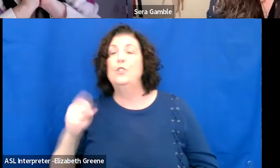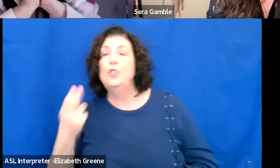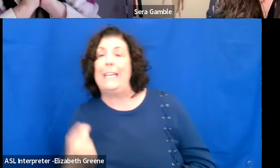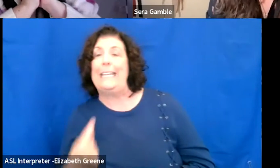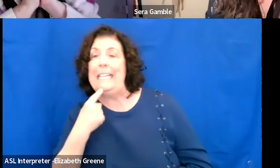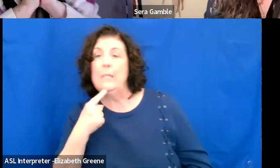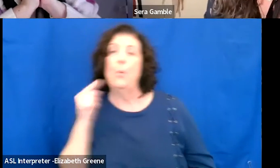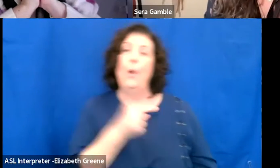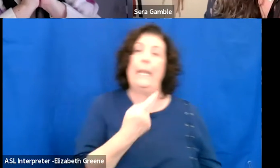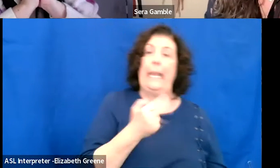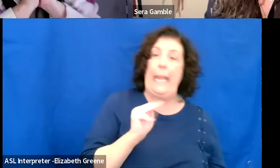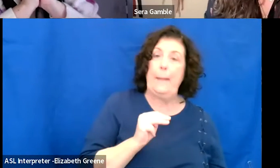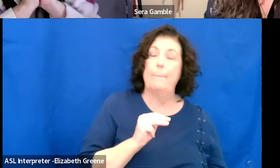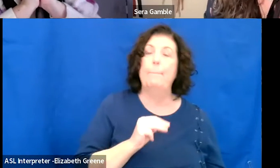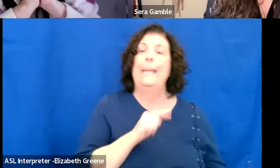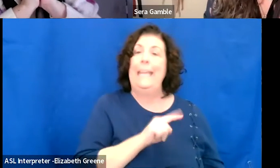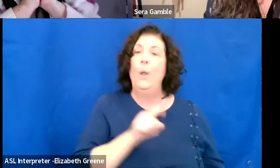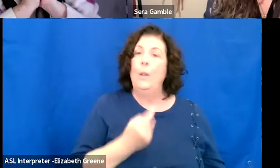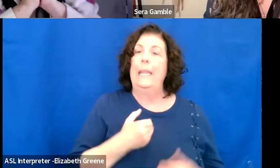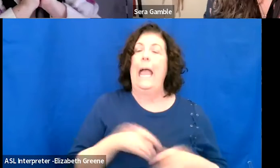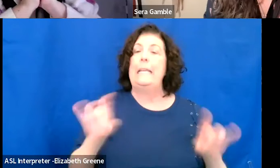Right. Yeah. Oh man.